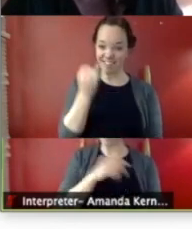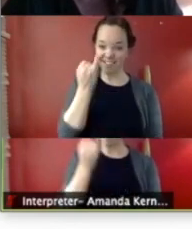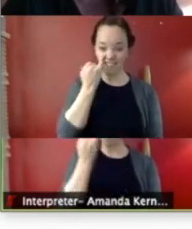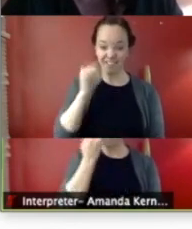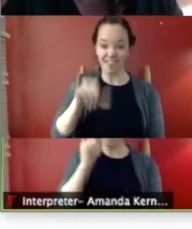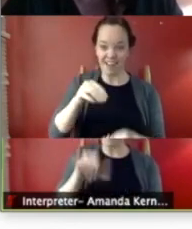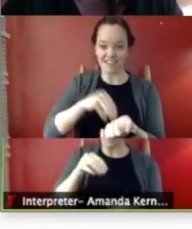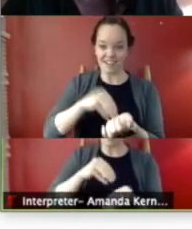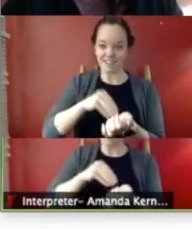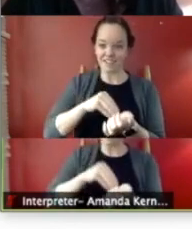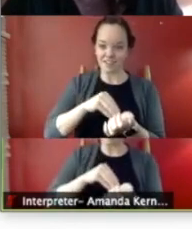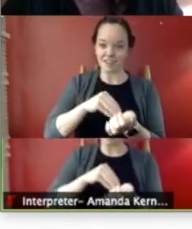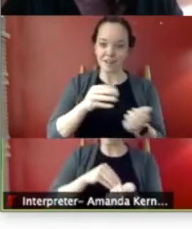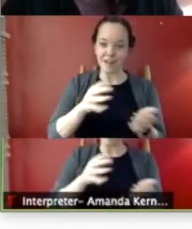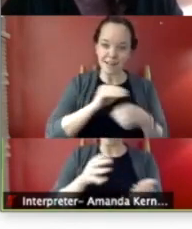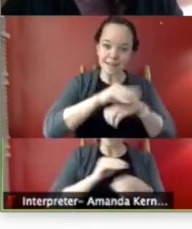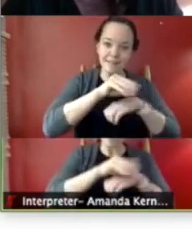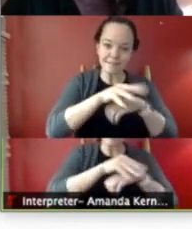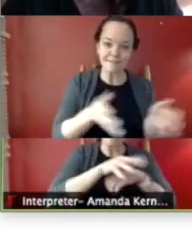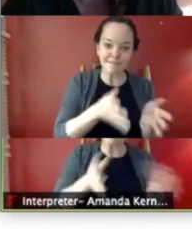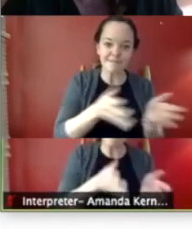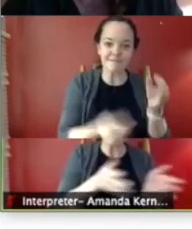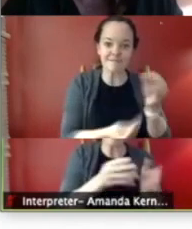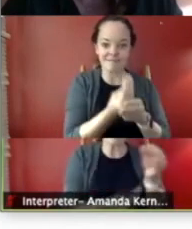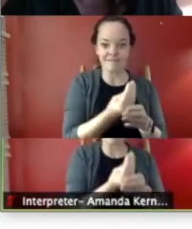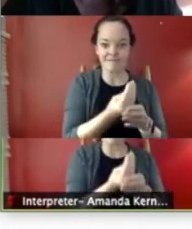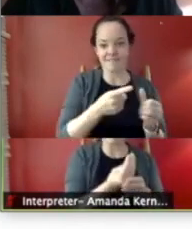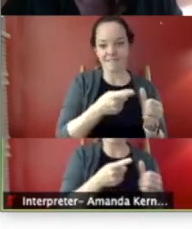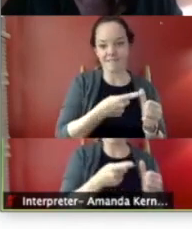place. Next slide.